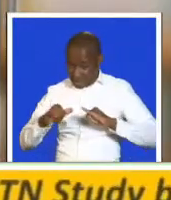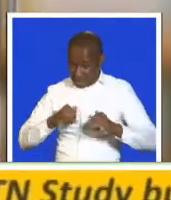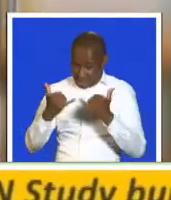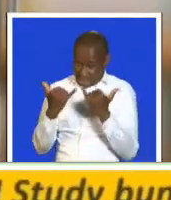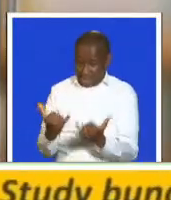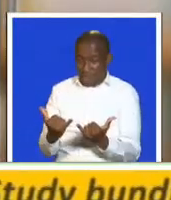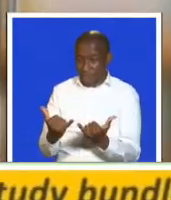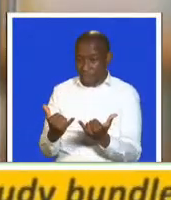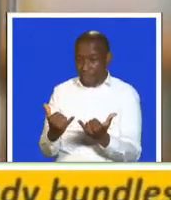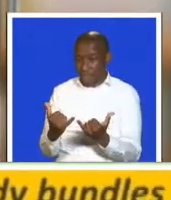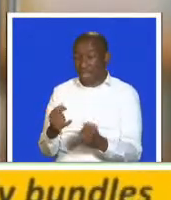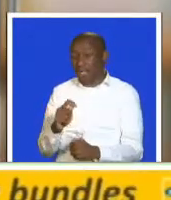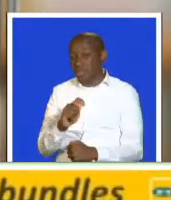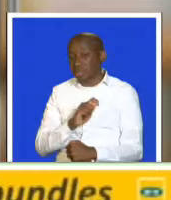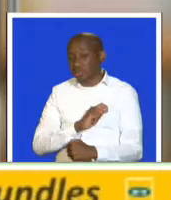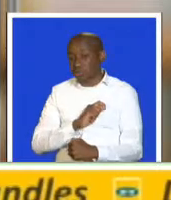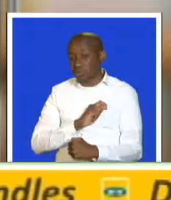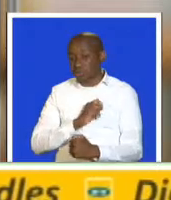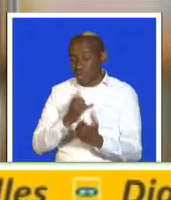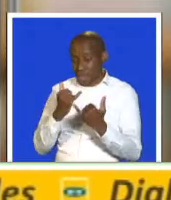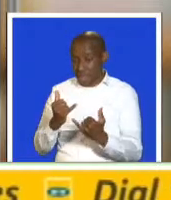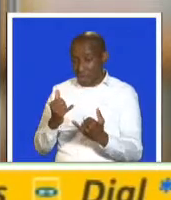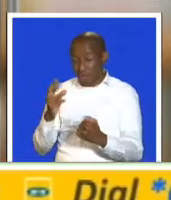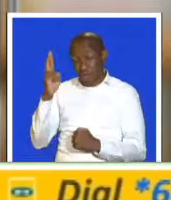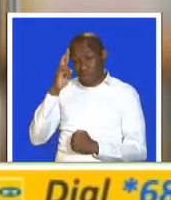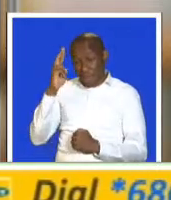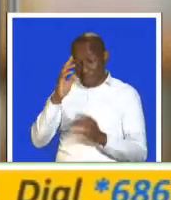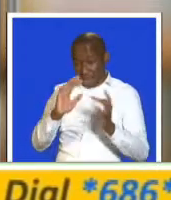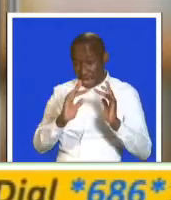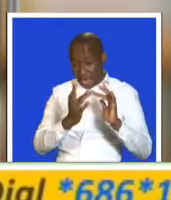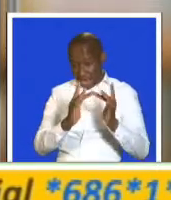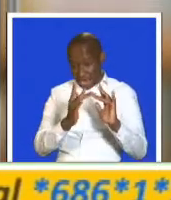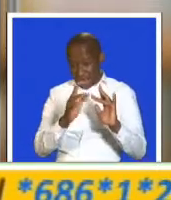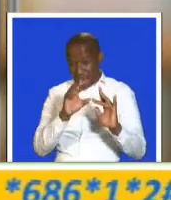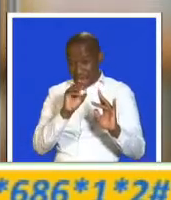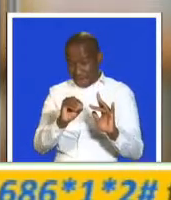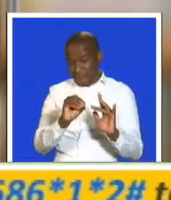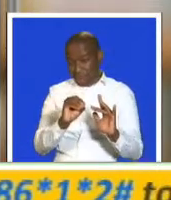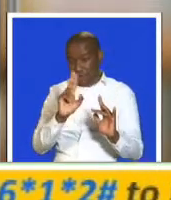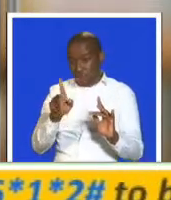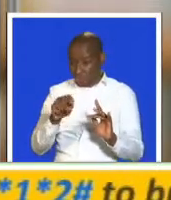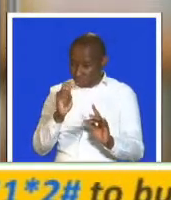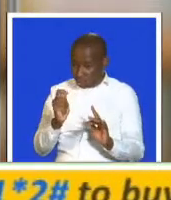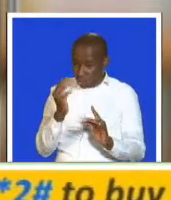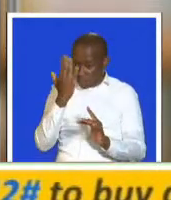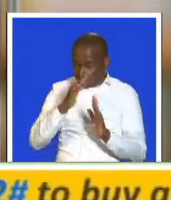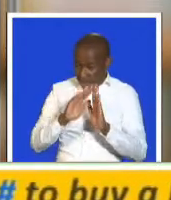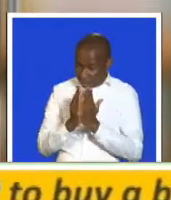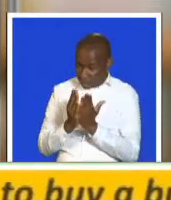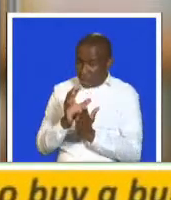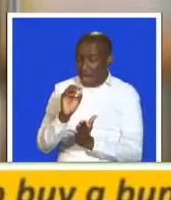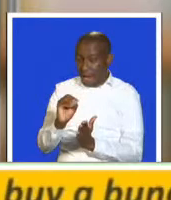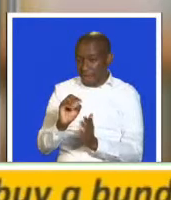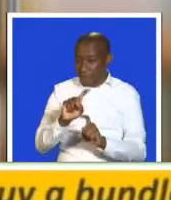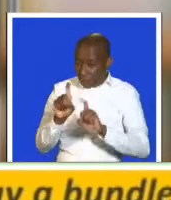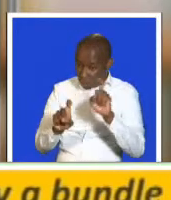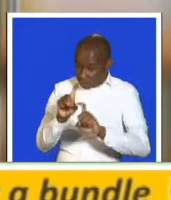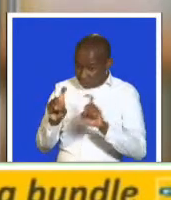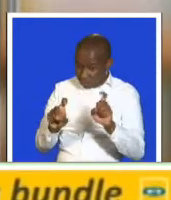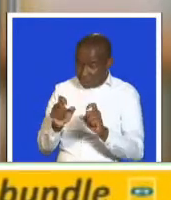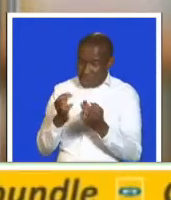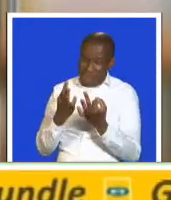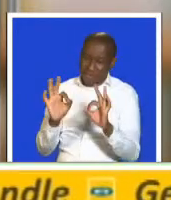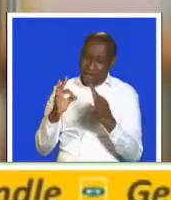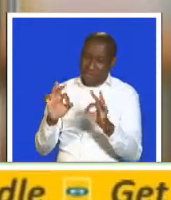lesson. And of course, just another reminder that we are live right now on YouTube and on Facebook. And if you have any questions, please feel free